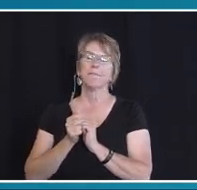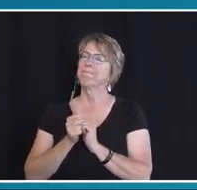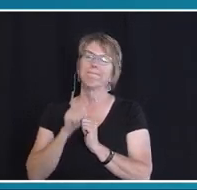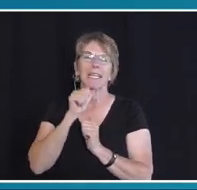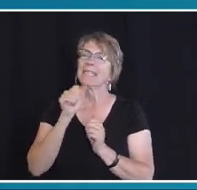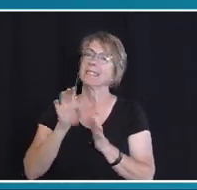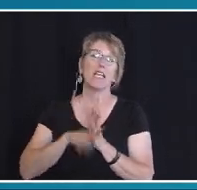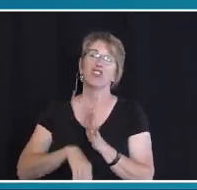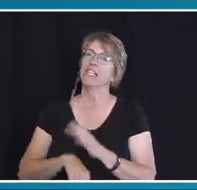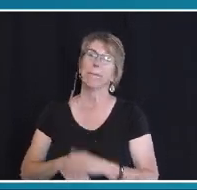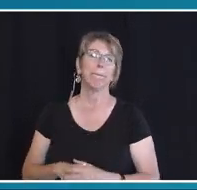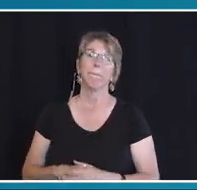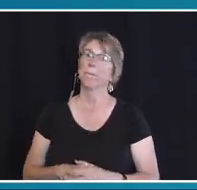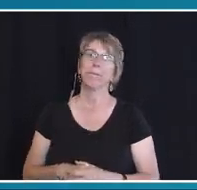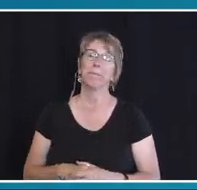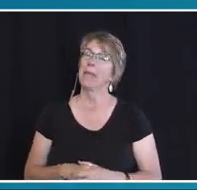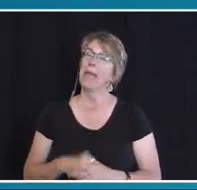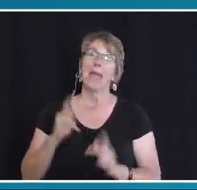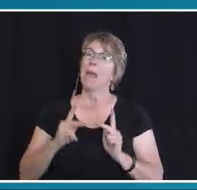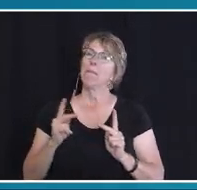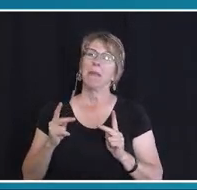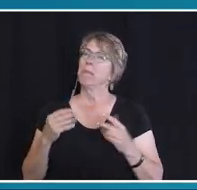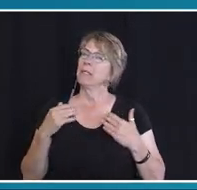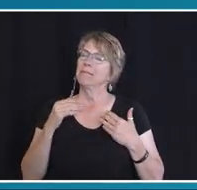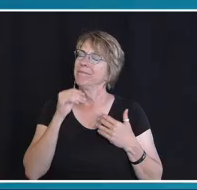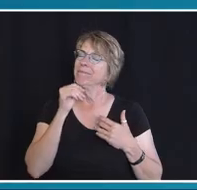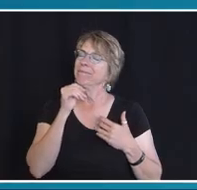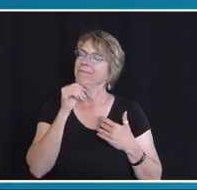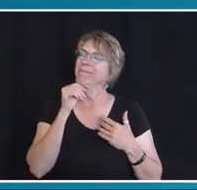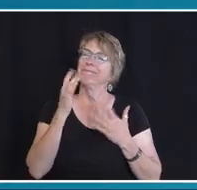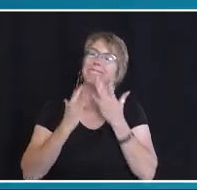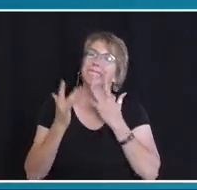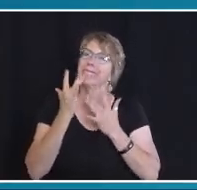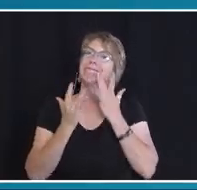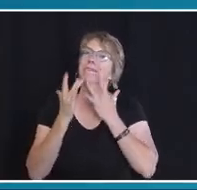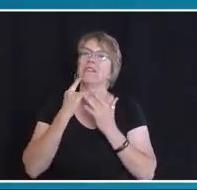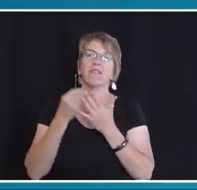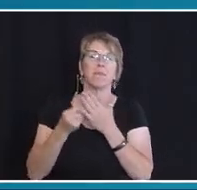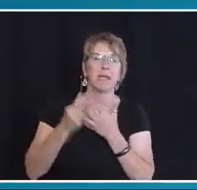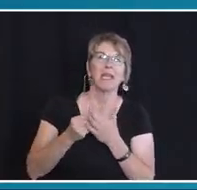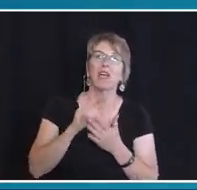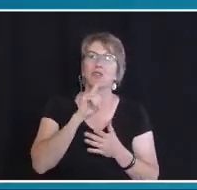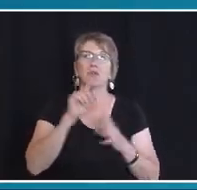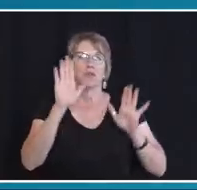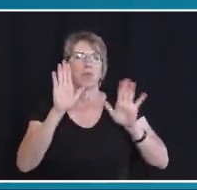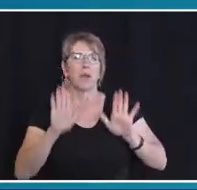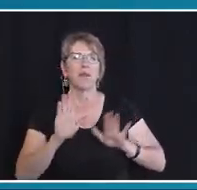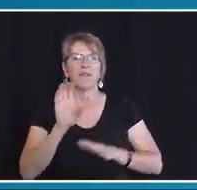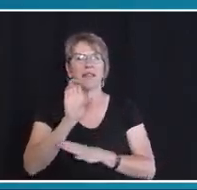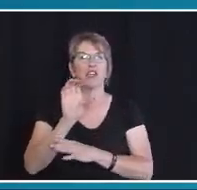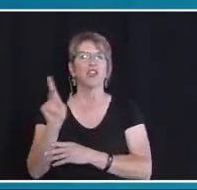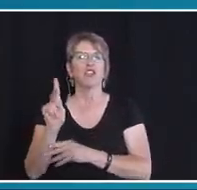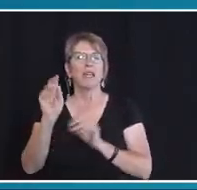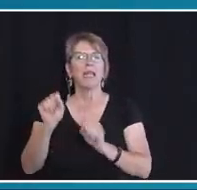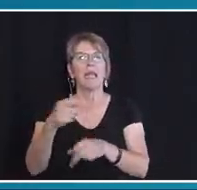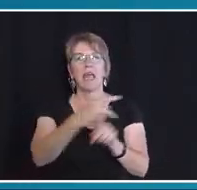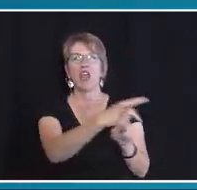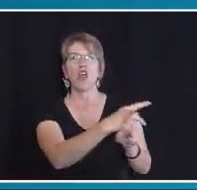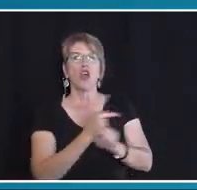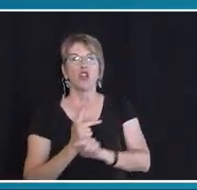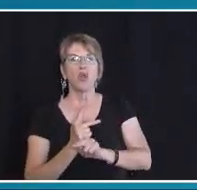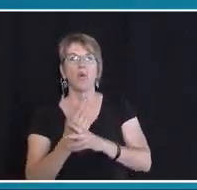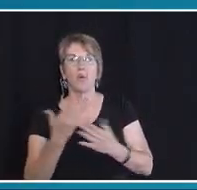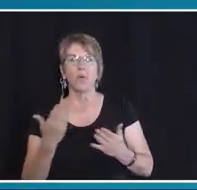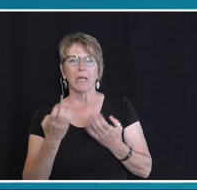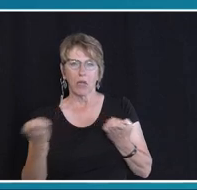And not everybody has that kind of funding to do it. So it's wonderful that Courage Kenny can loan stuff